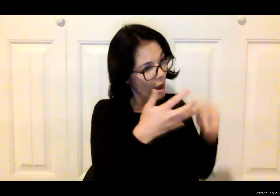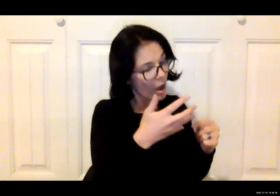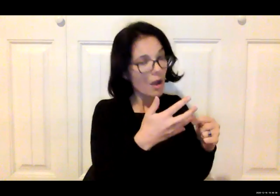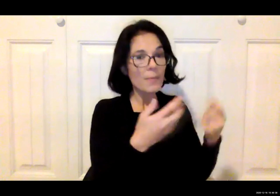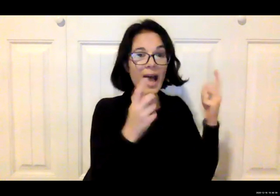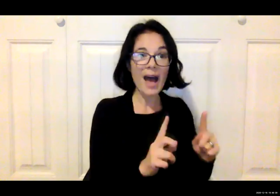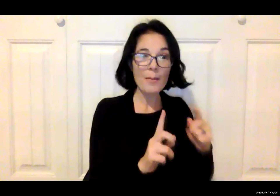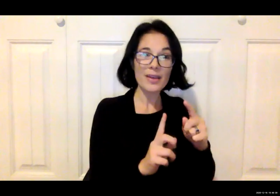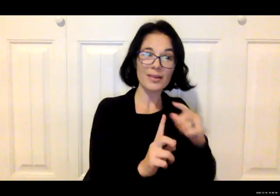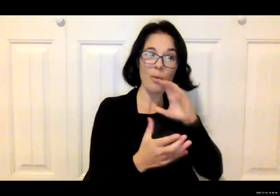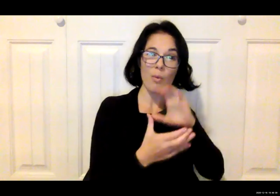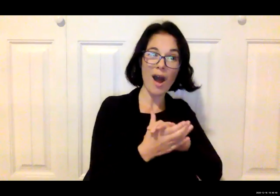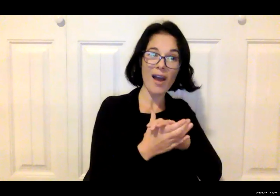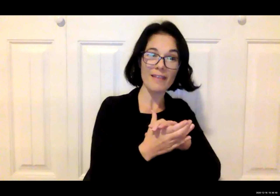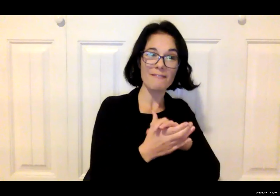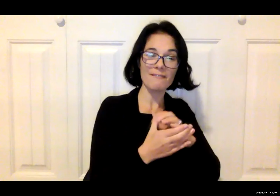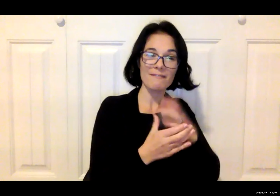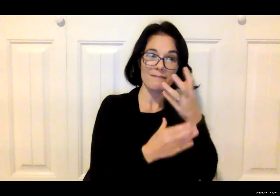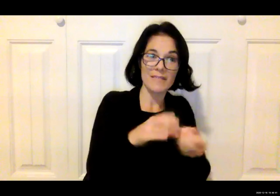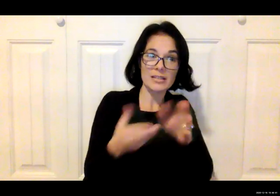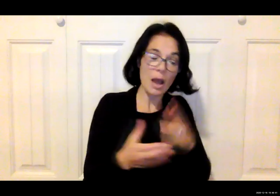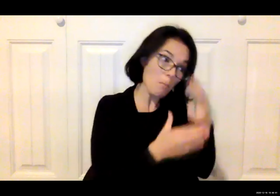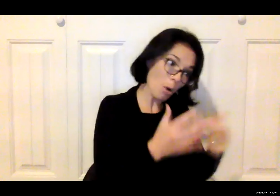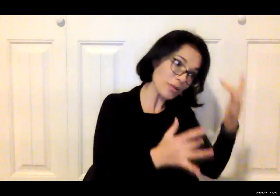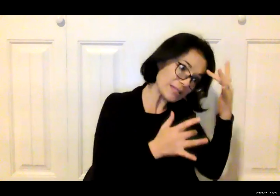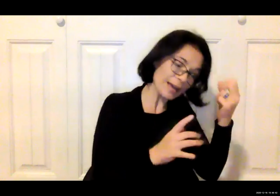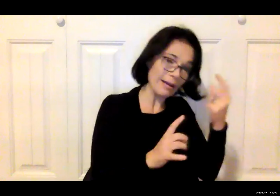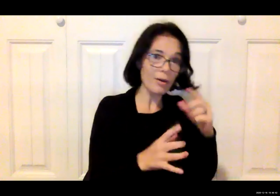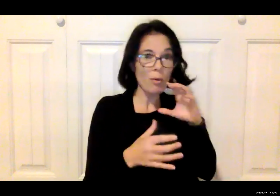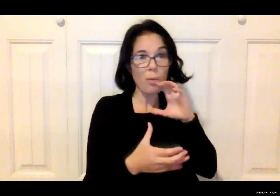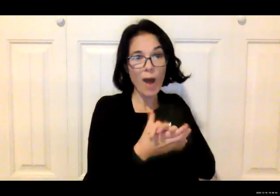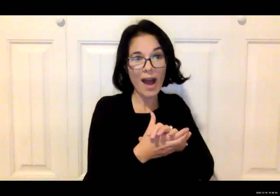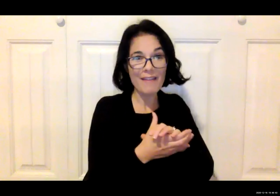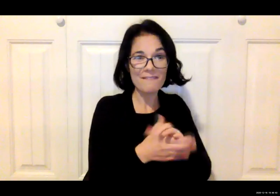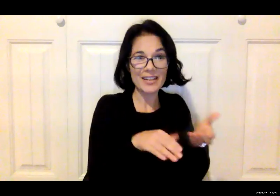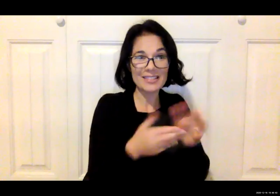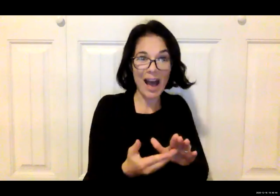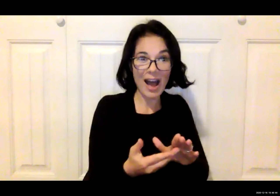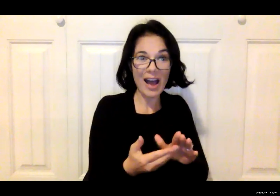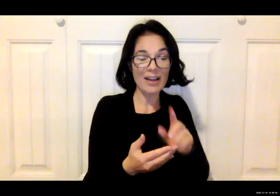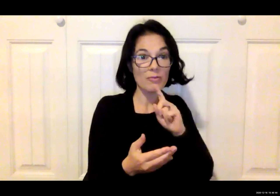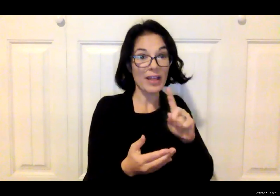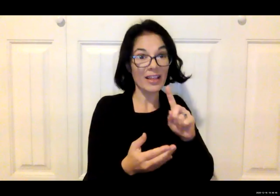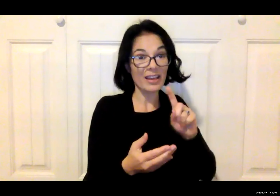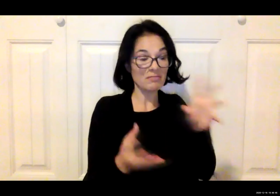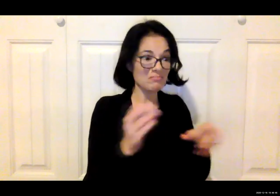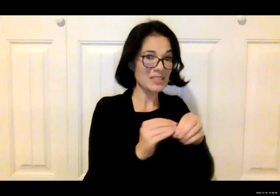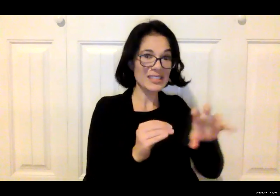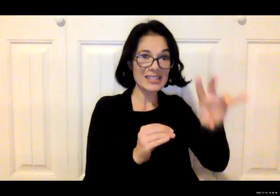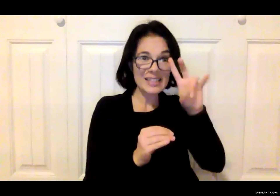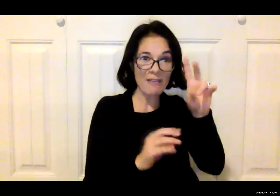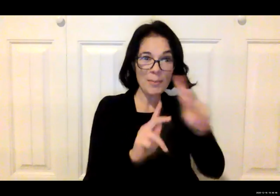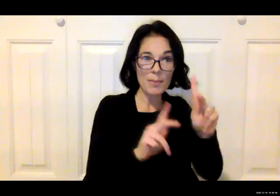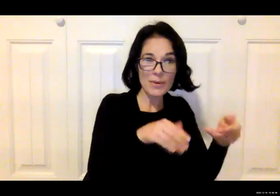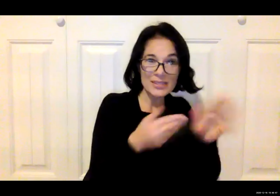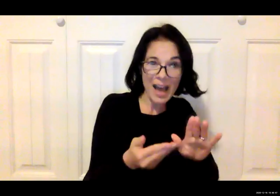up passing away. They both got sick, but the wife passed away. And a total of 7 deaths and 3